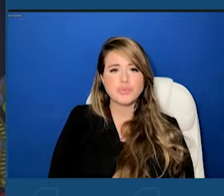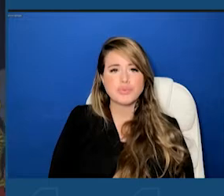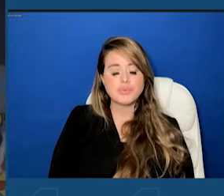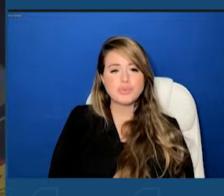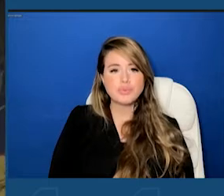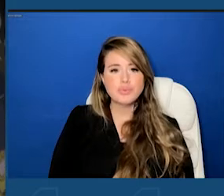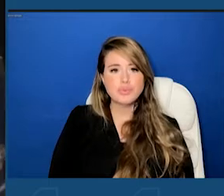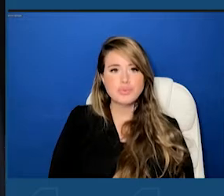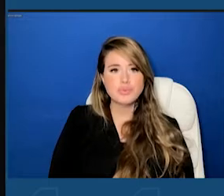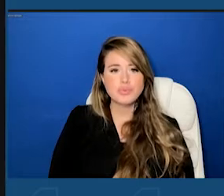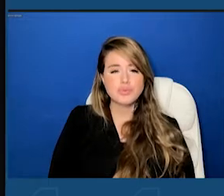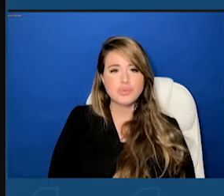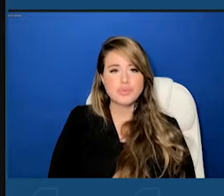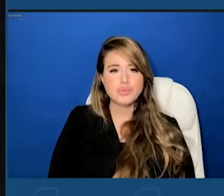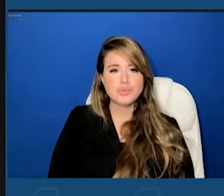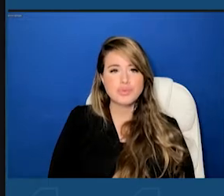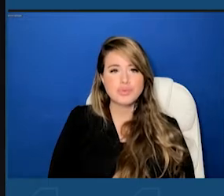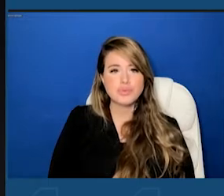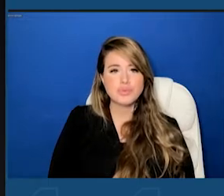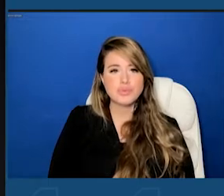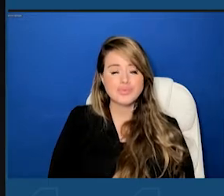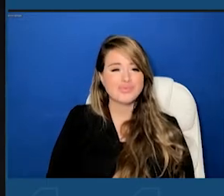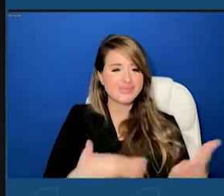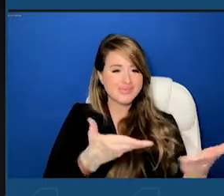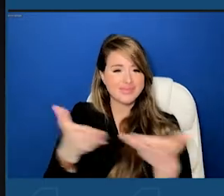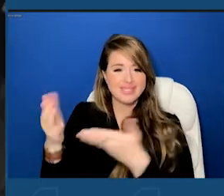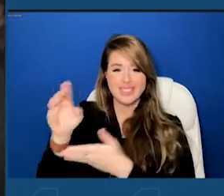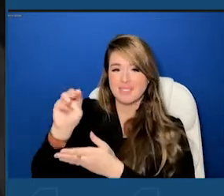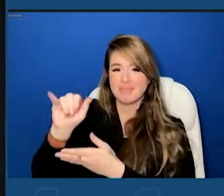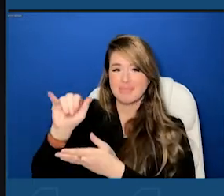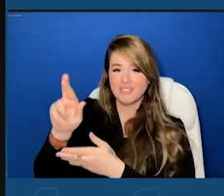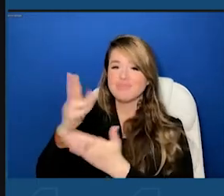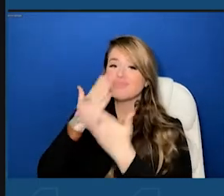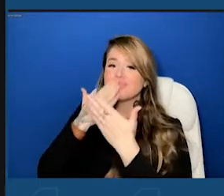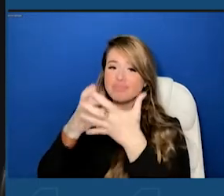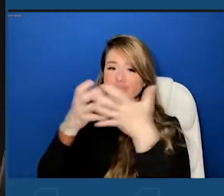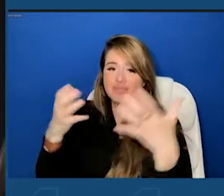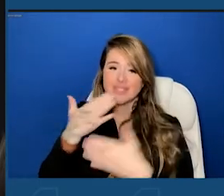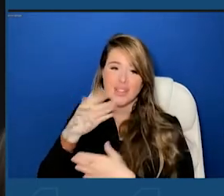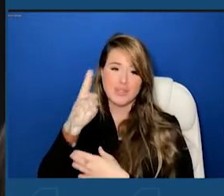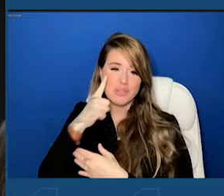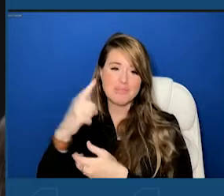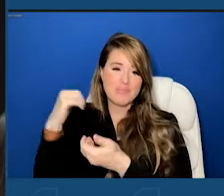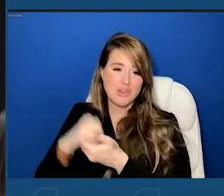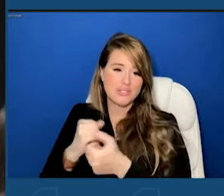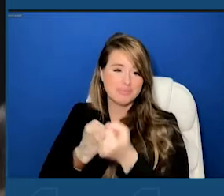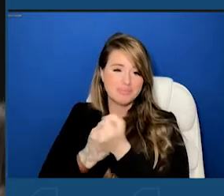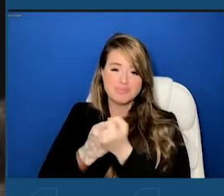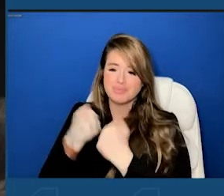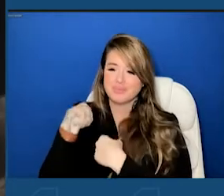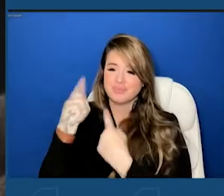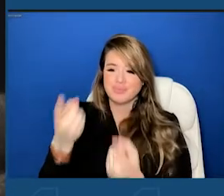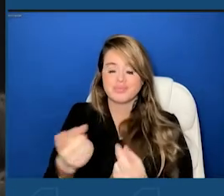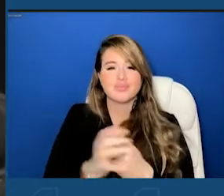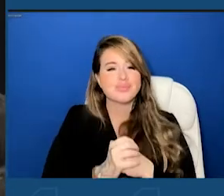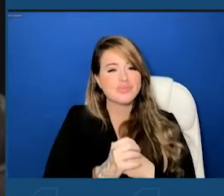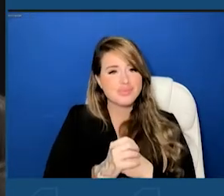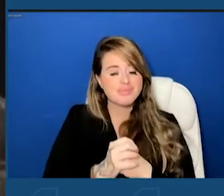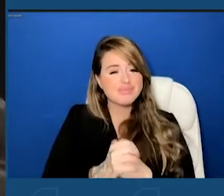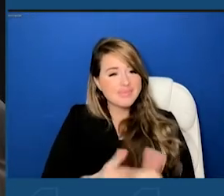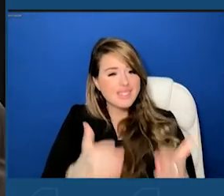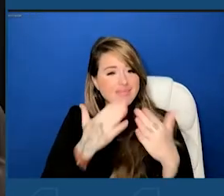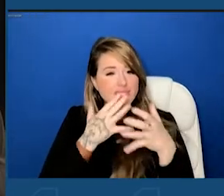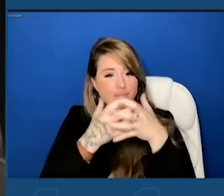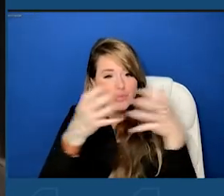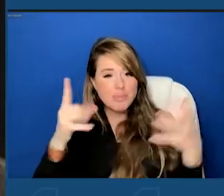We pull up our mayor, Kathy Sheehan. Thank you, Mayor. Thanks for being such a great partner. Thank you. Thank you so much,